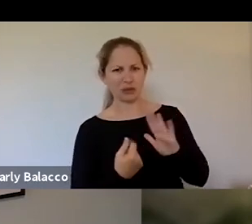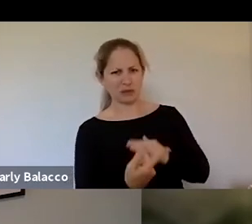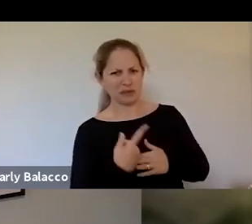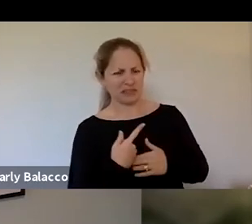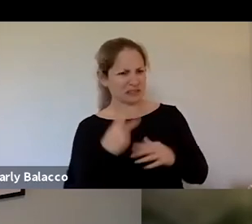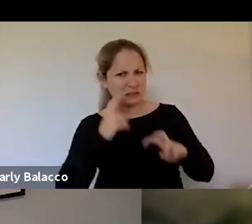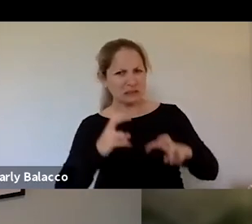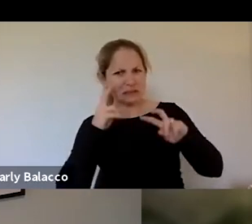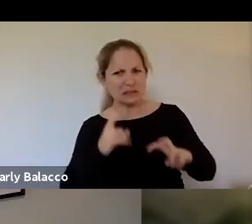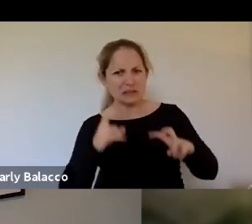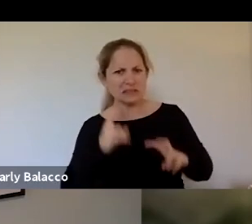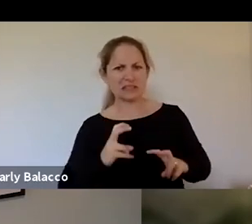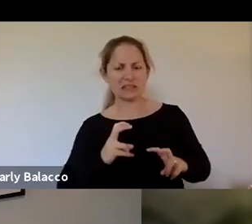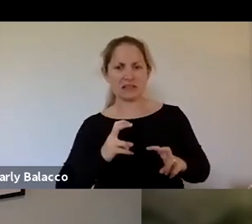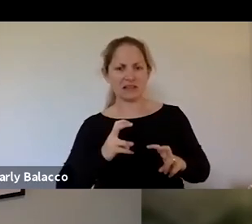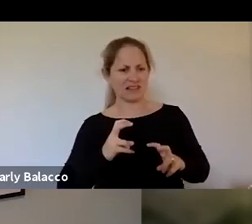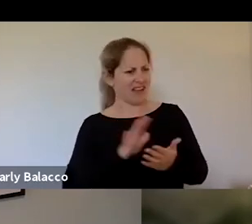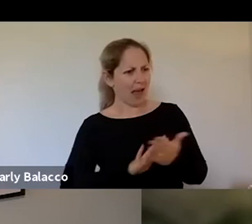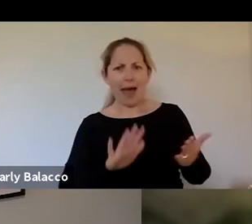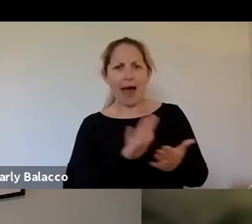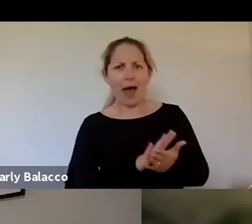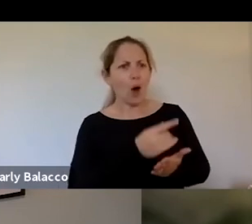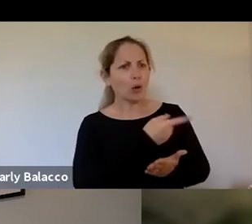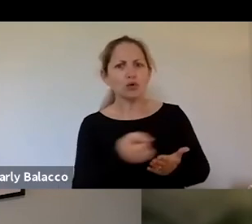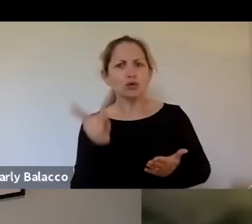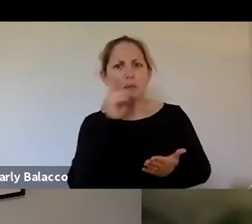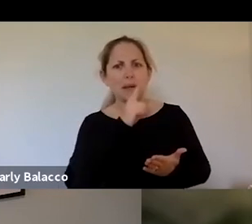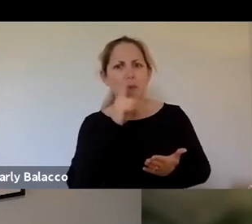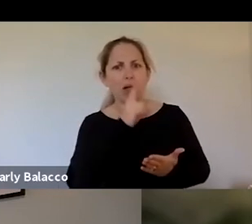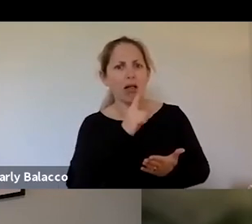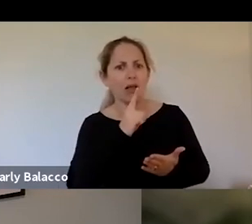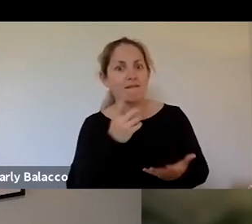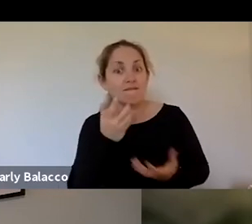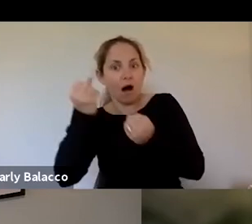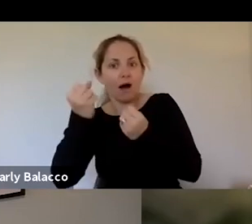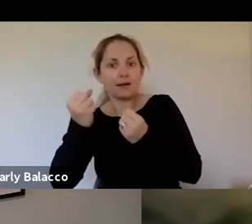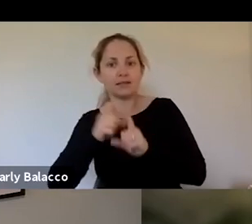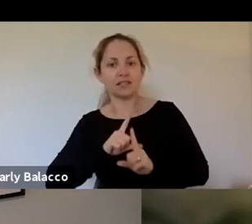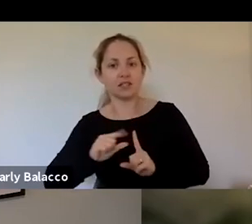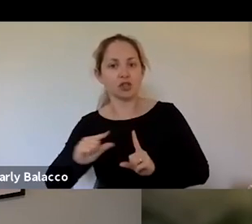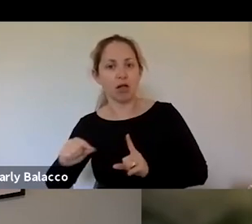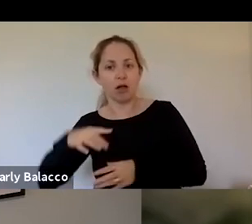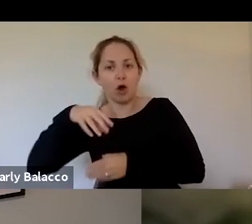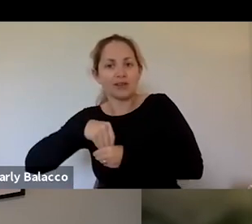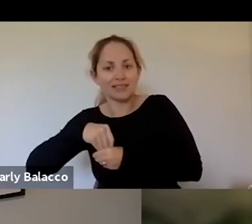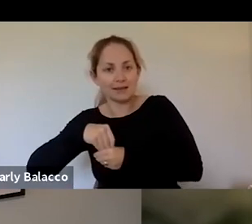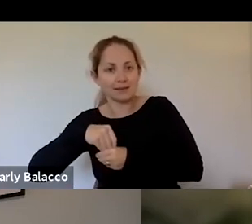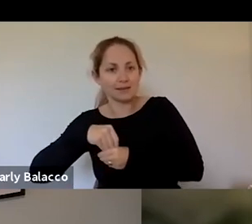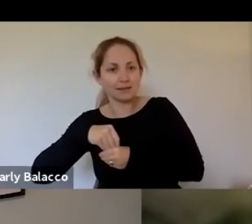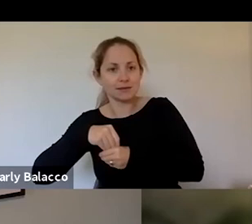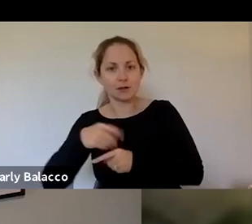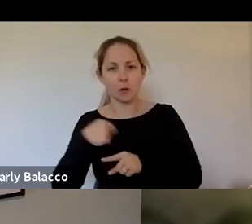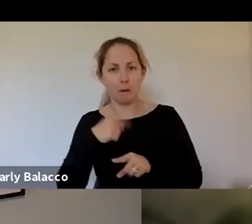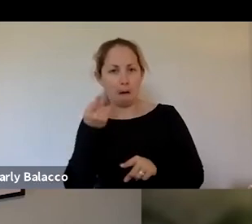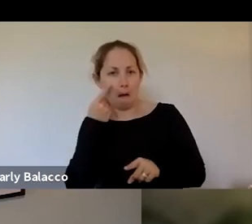how do people forge relationships with digital content. So we just started doing some little